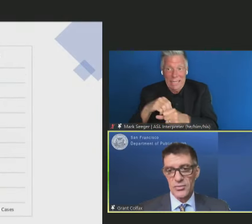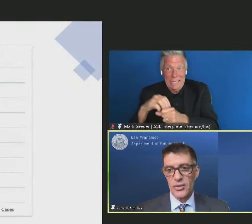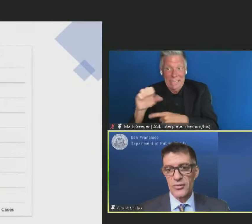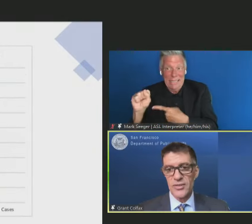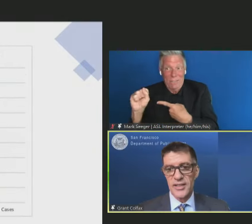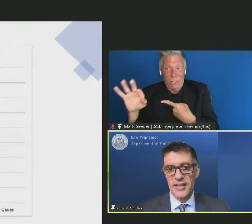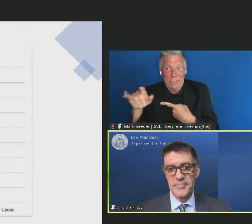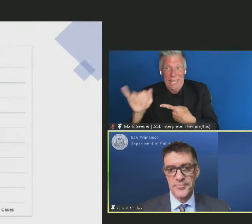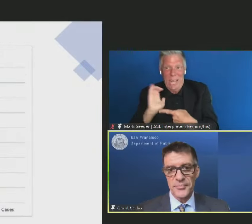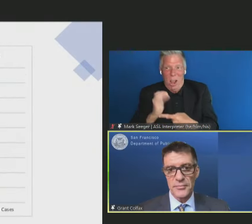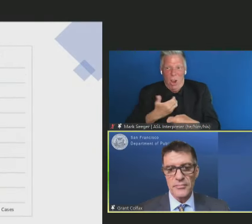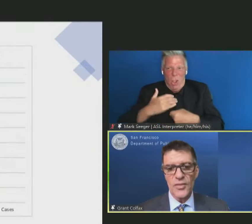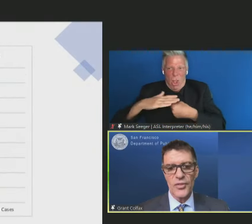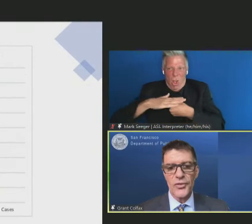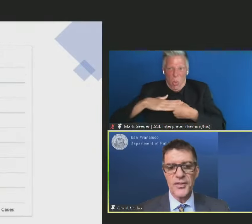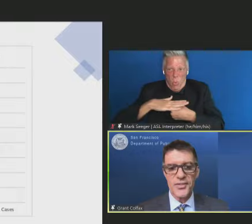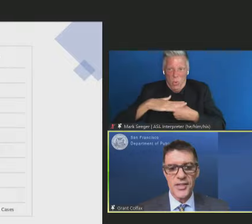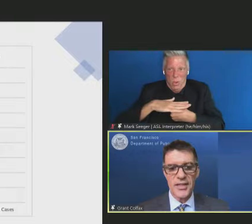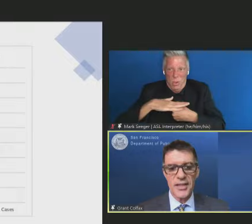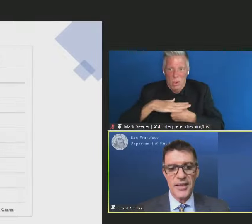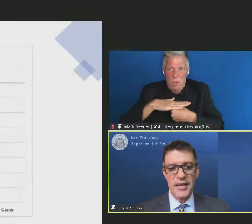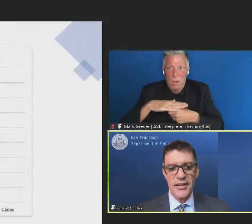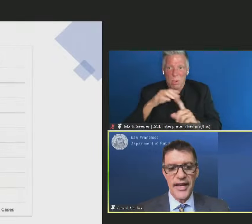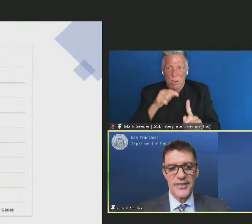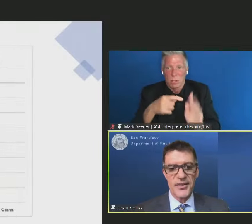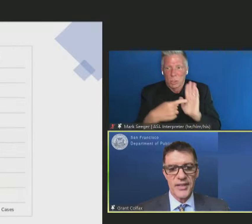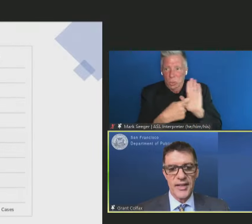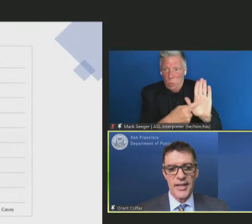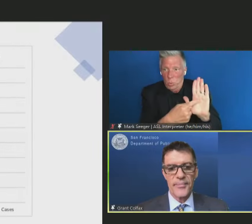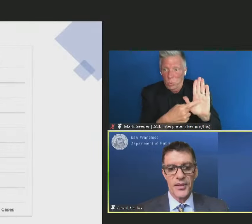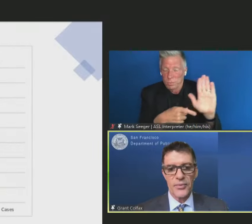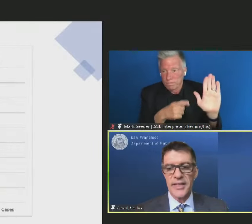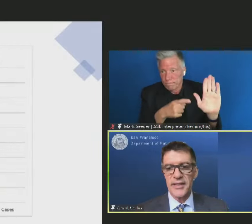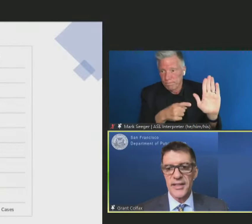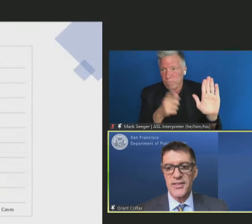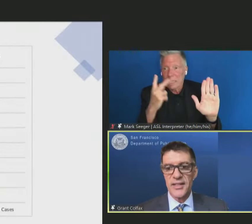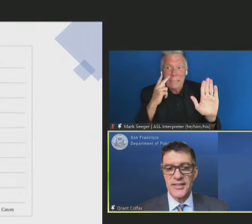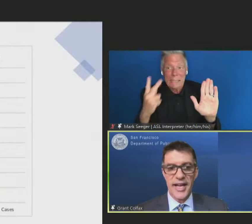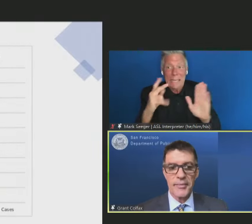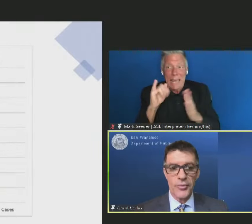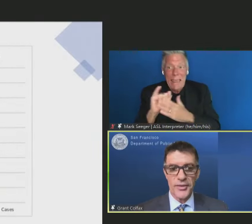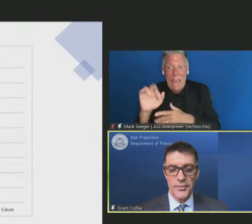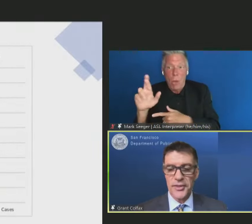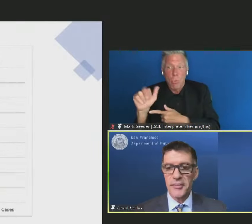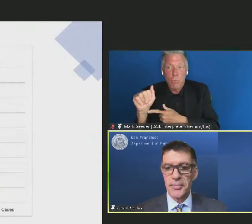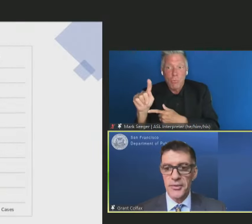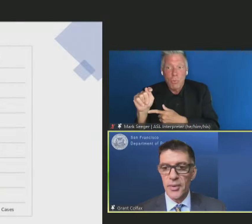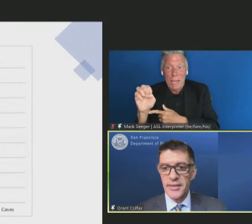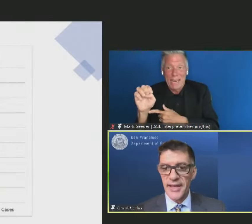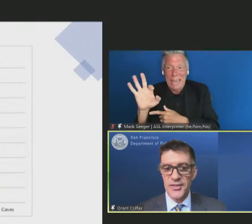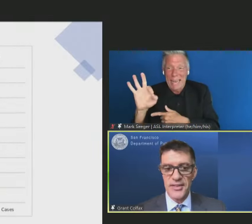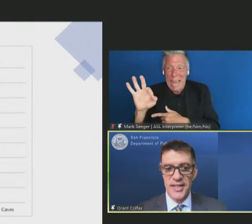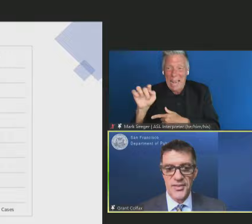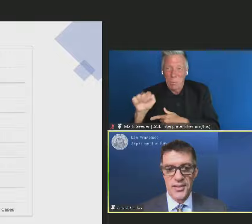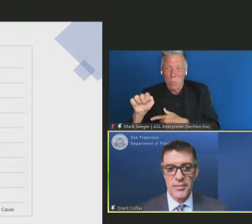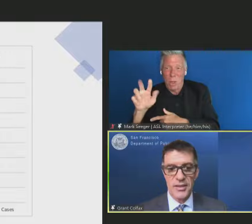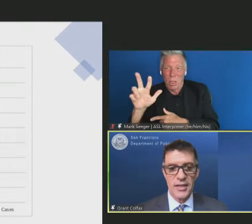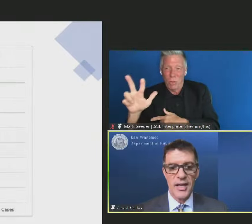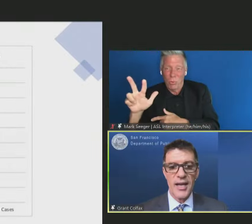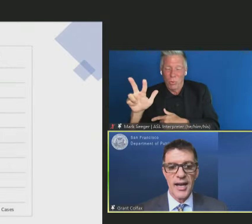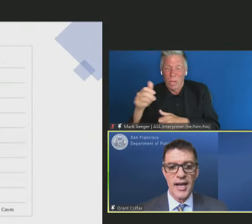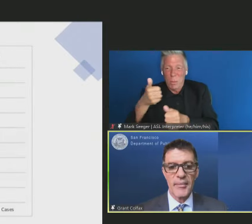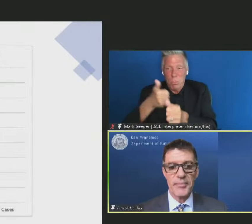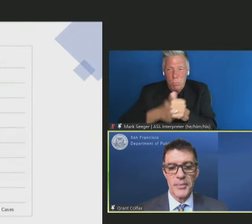are our local data. You can see that the rate is 9.3 per 1,000 cases